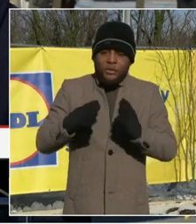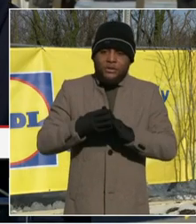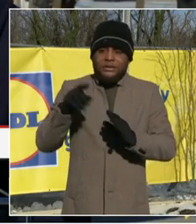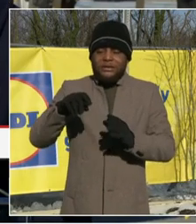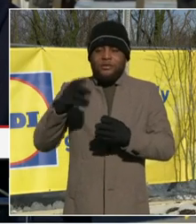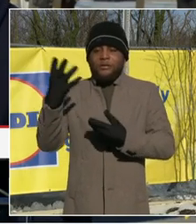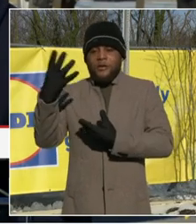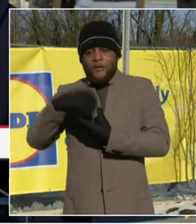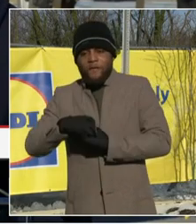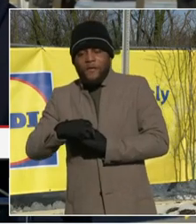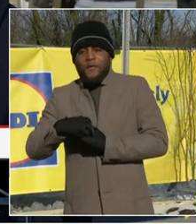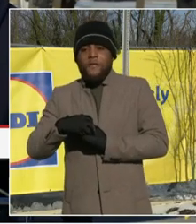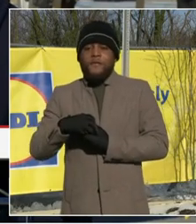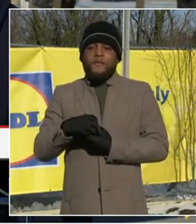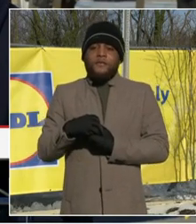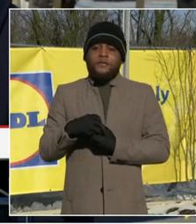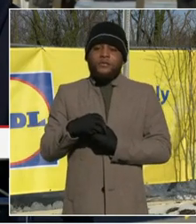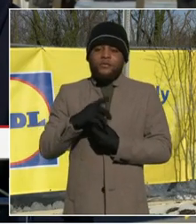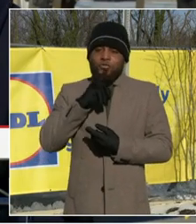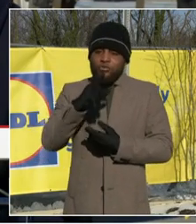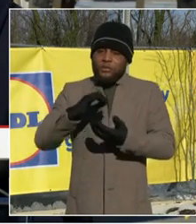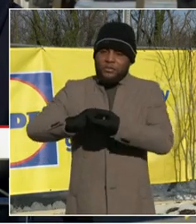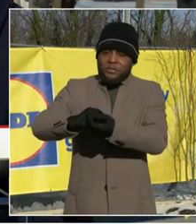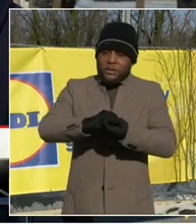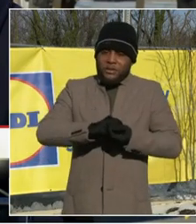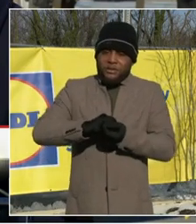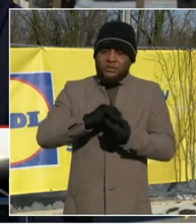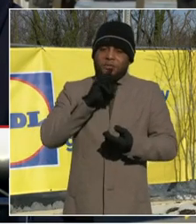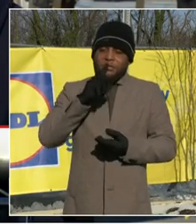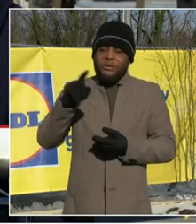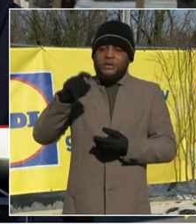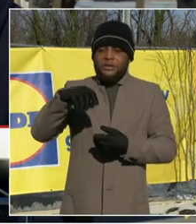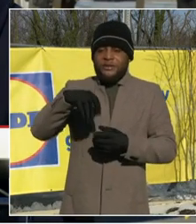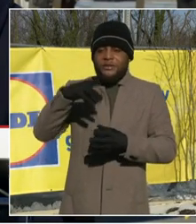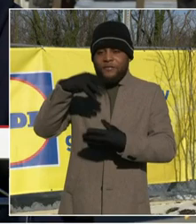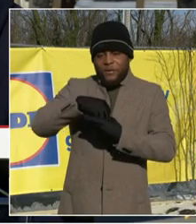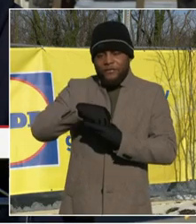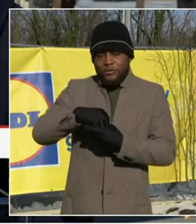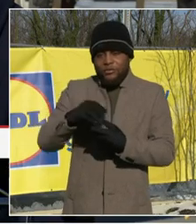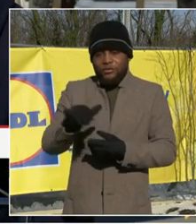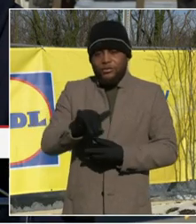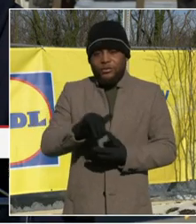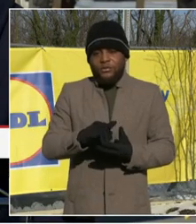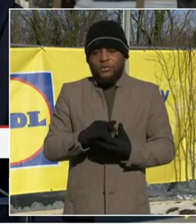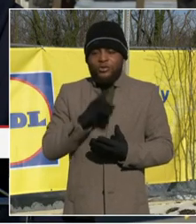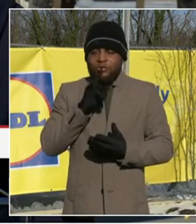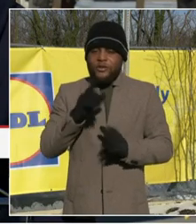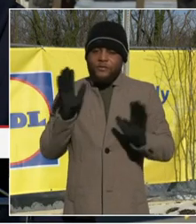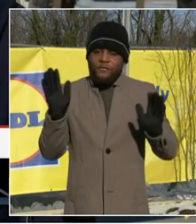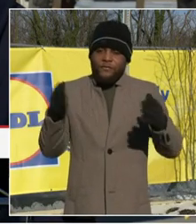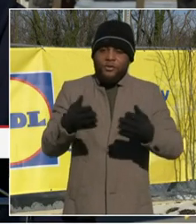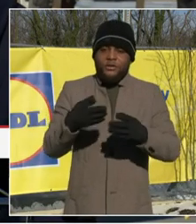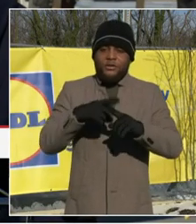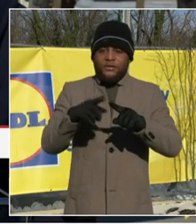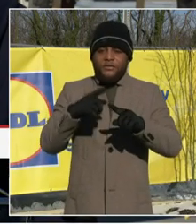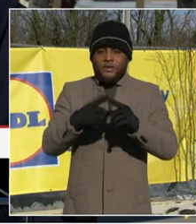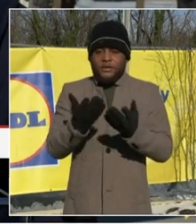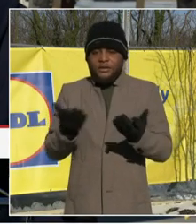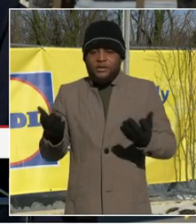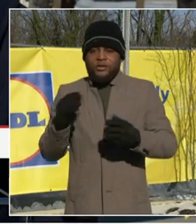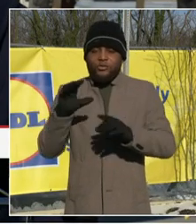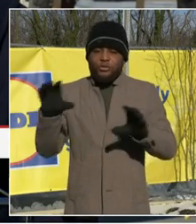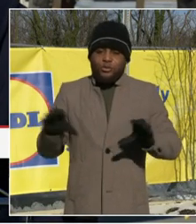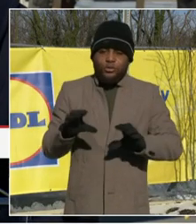a part to play, and our corporate partners have a part to play. So let's really drill down on the things that we need to do. And the one